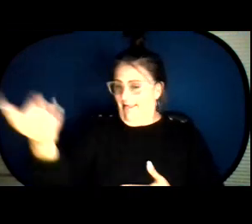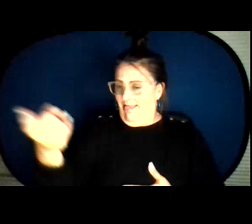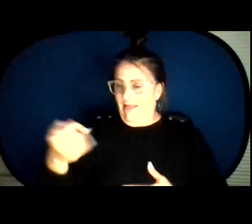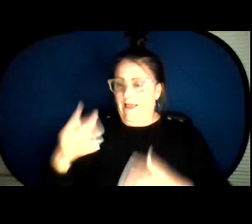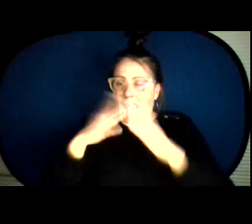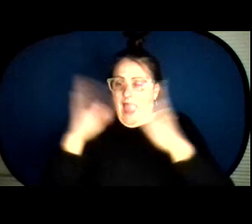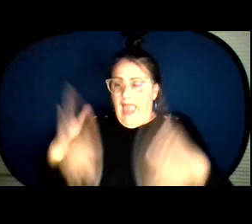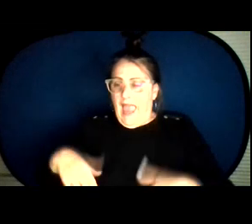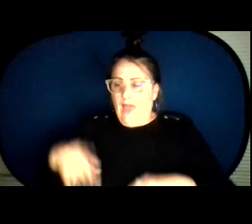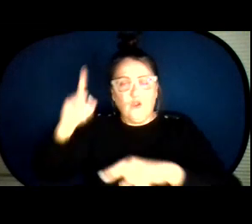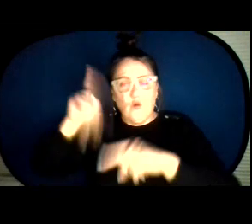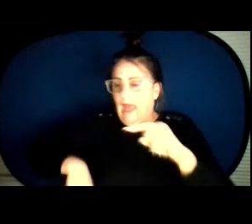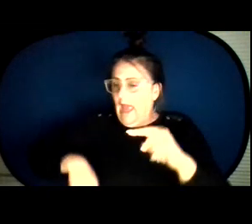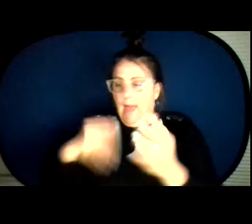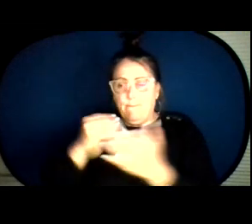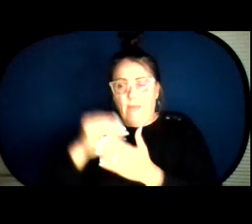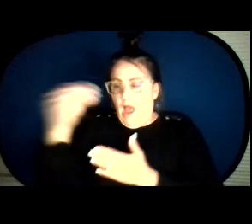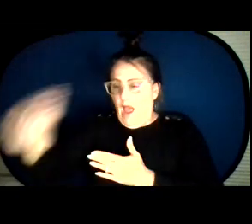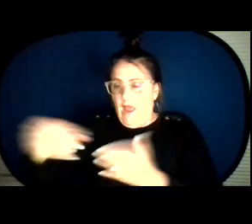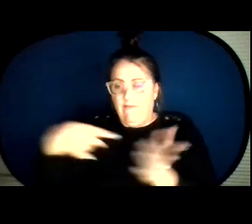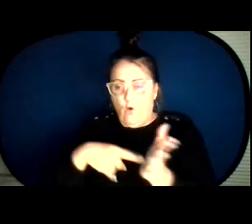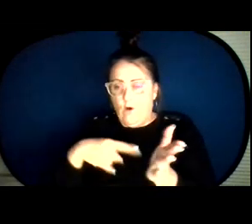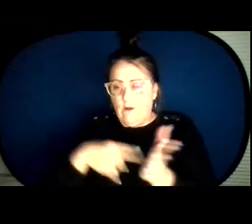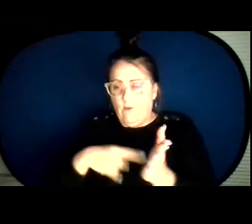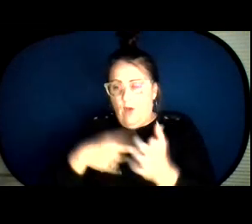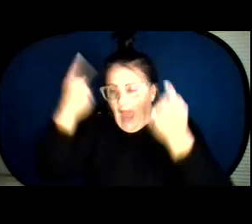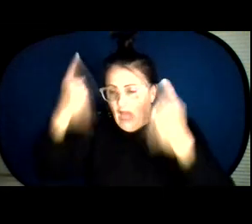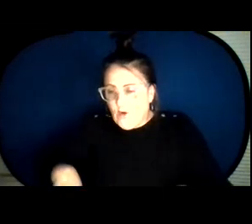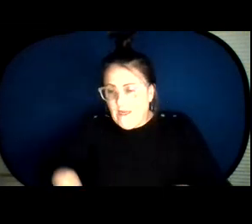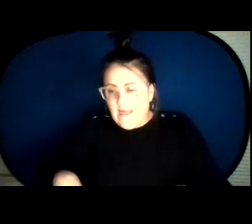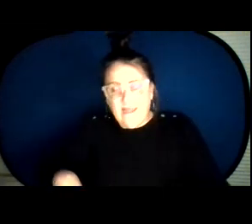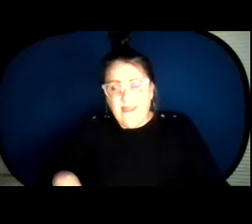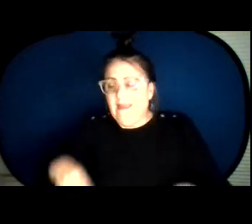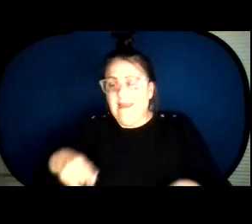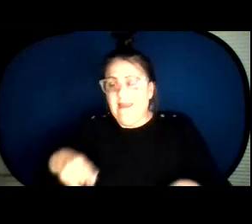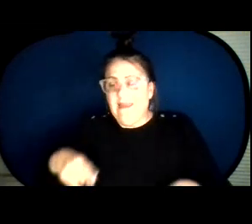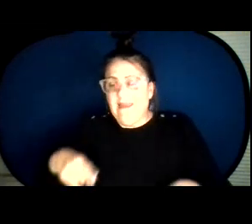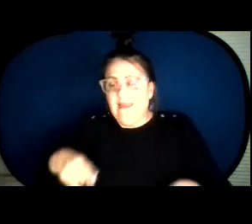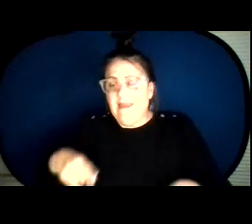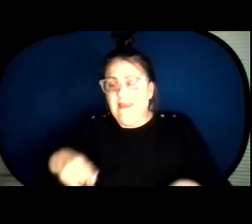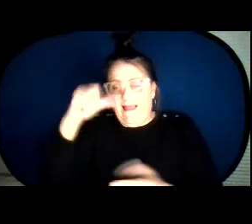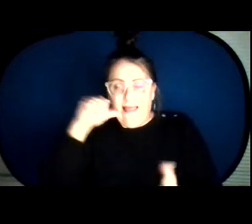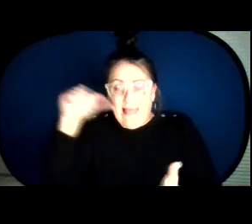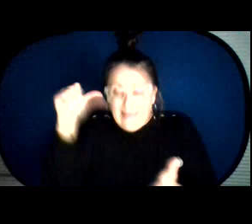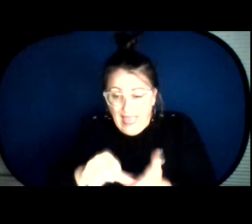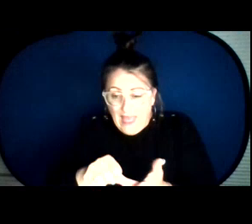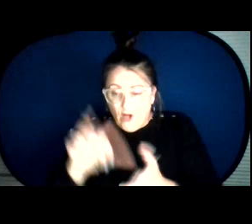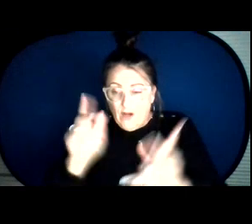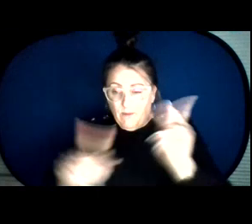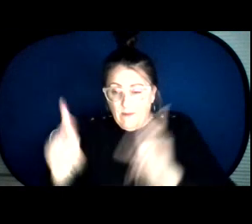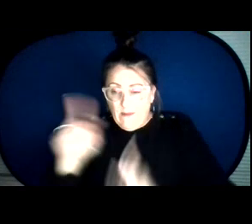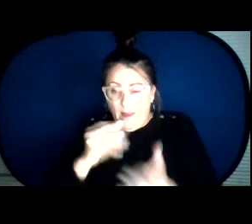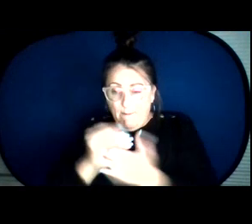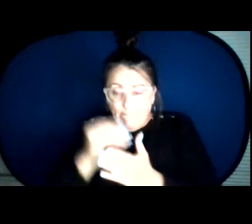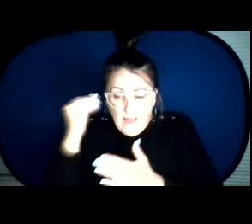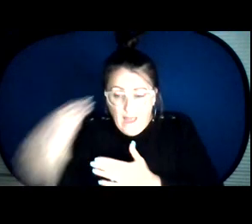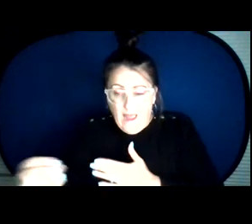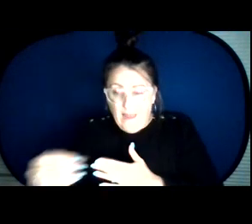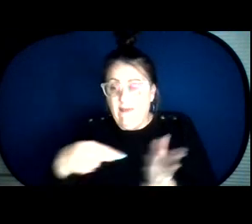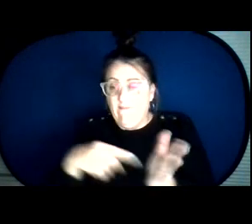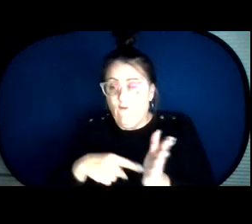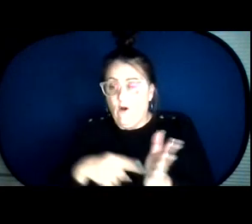at an affordable price, and we agree that it is nonsensical to send out a notice of ineligibility to purchase at an affordable price